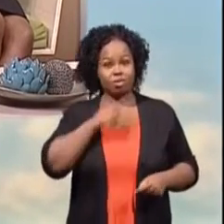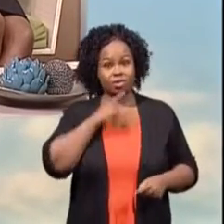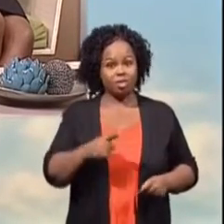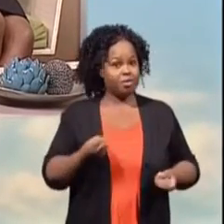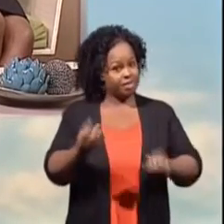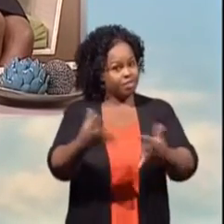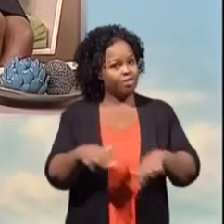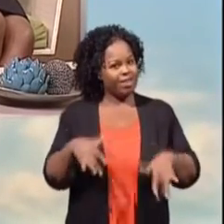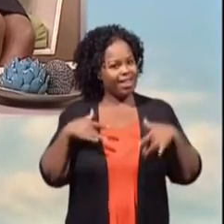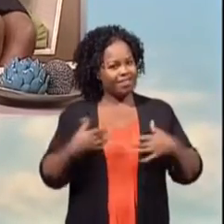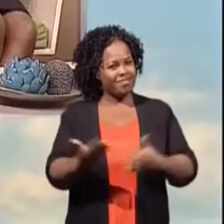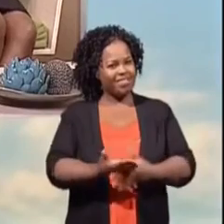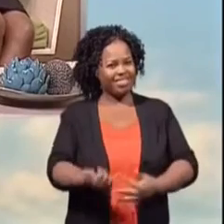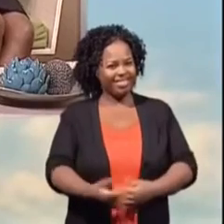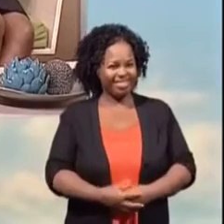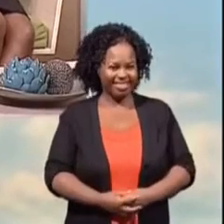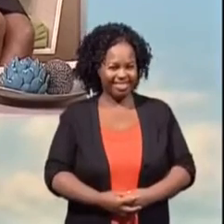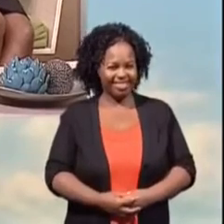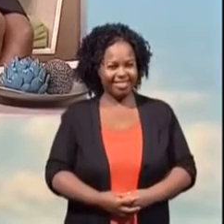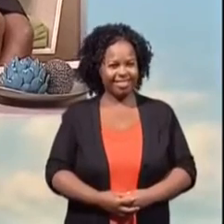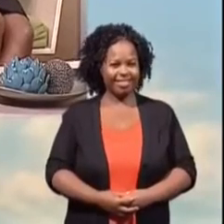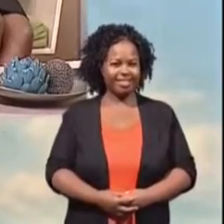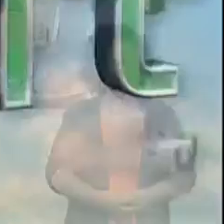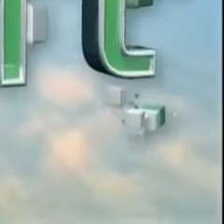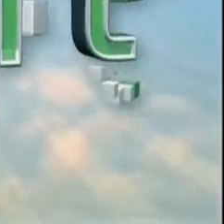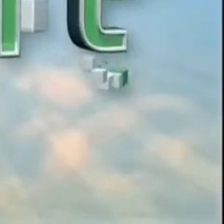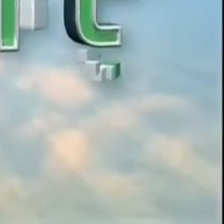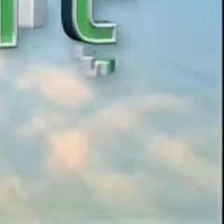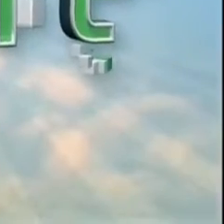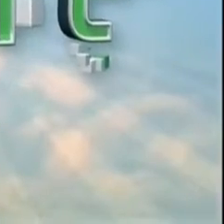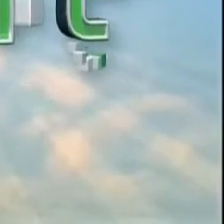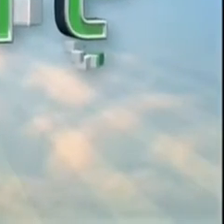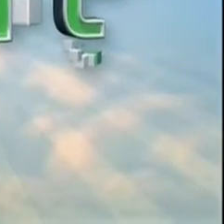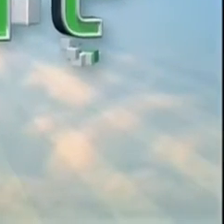exciting. Uzuthi asiphanga next ebomini. All right, break.